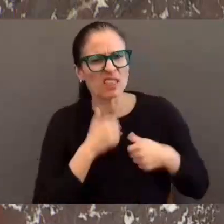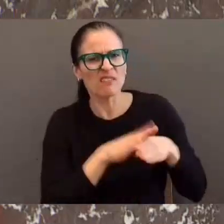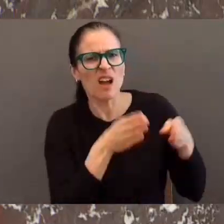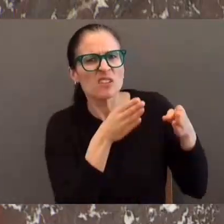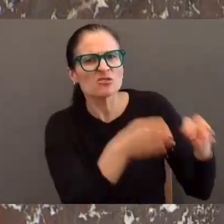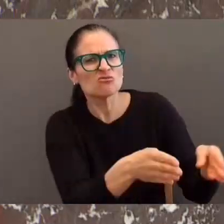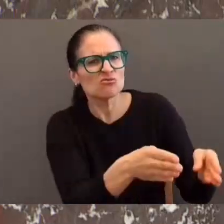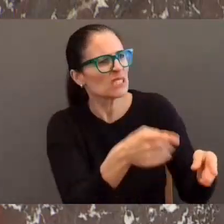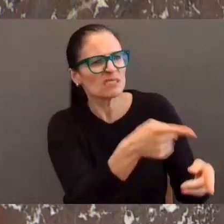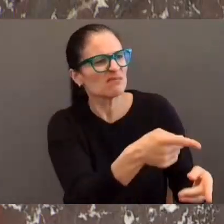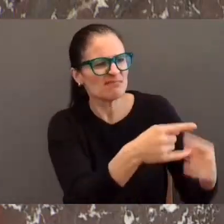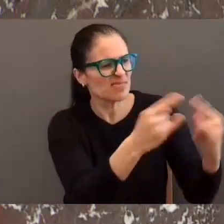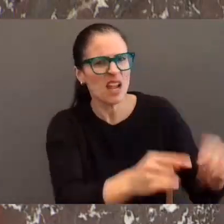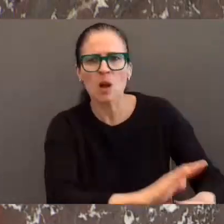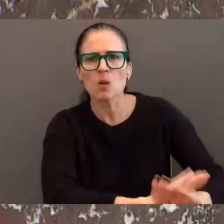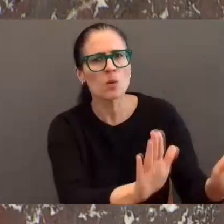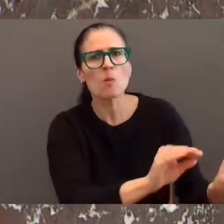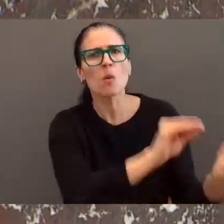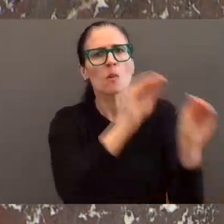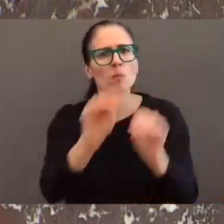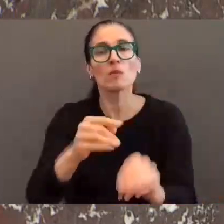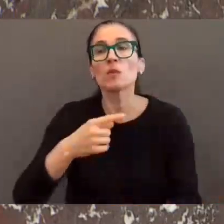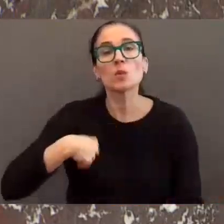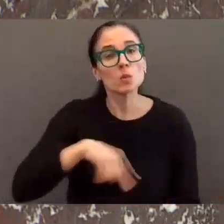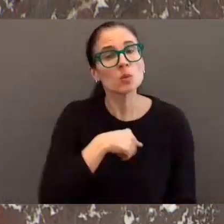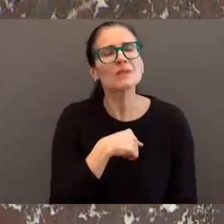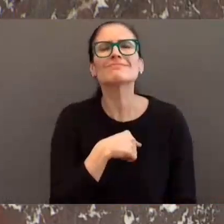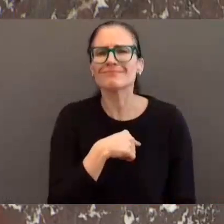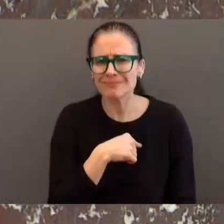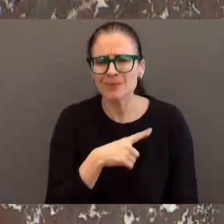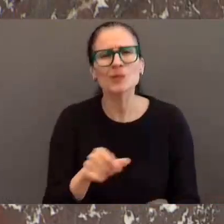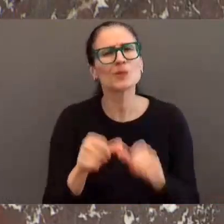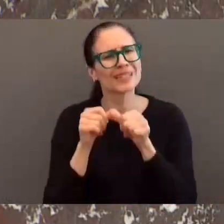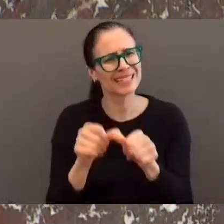continue to scale that up to support communities throughout the province.